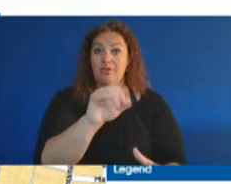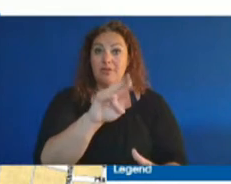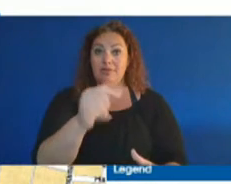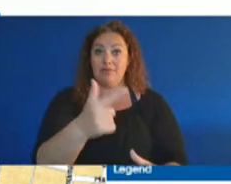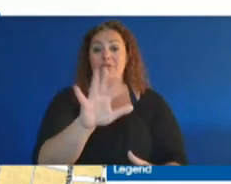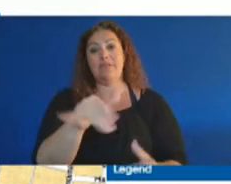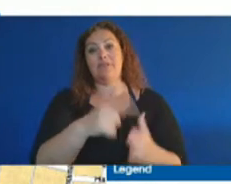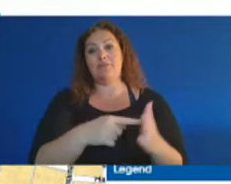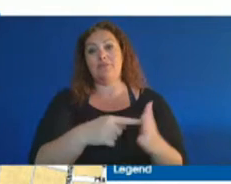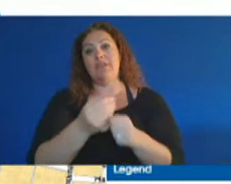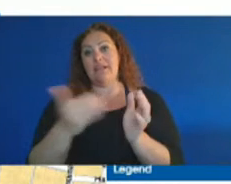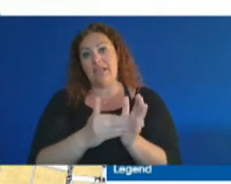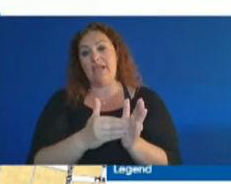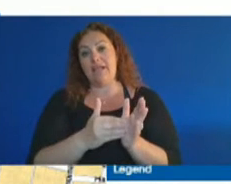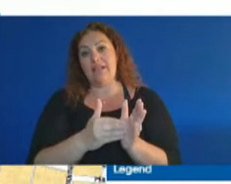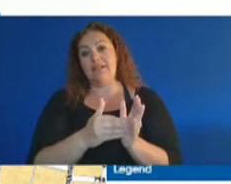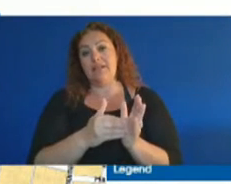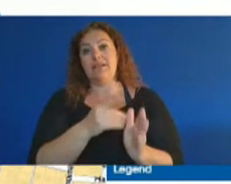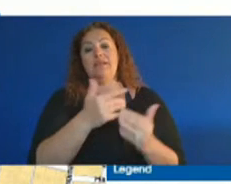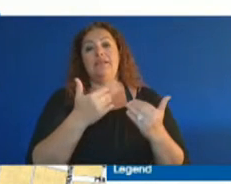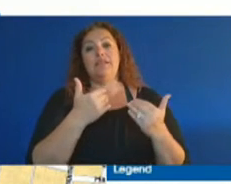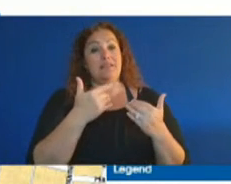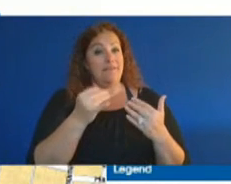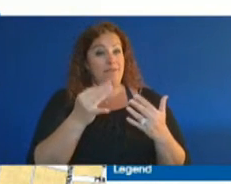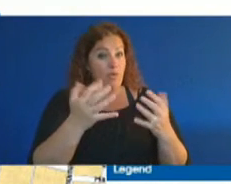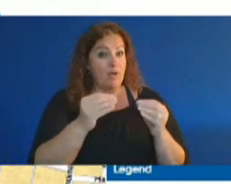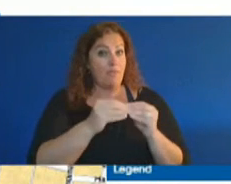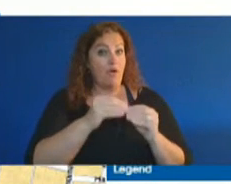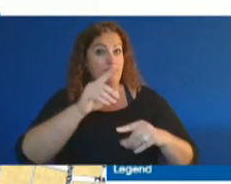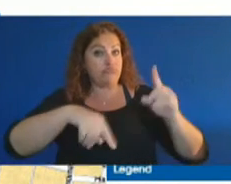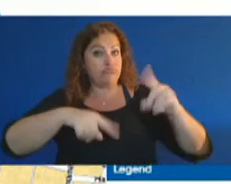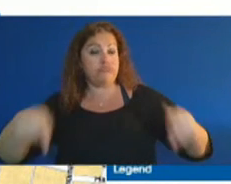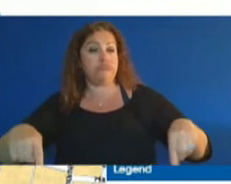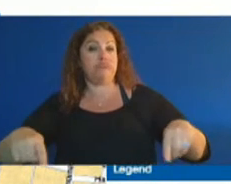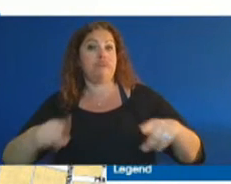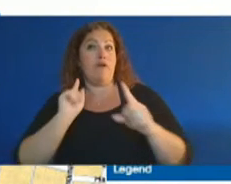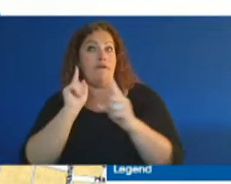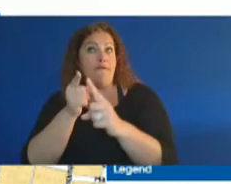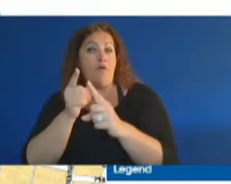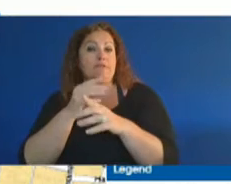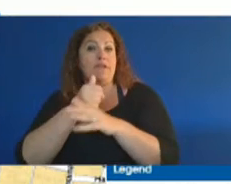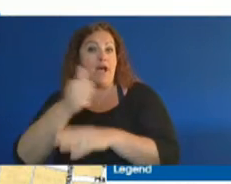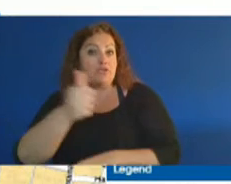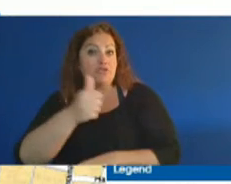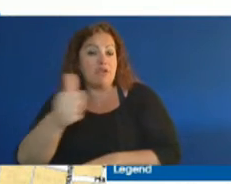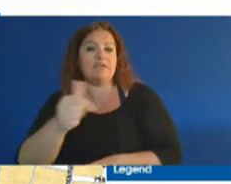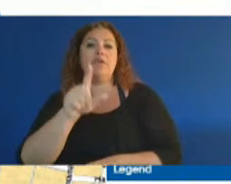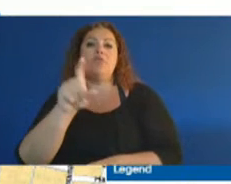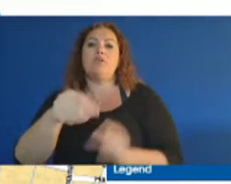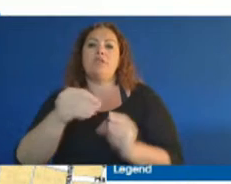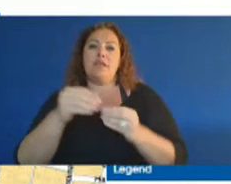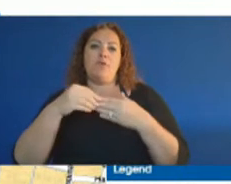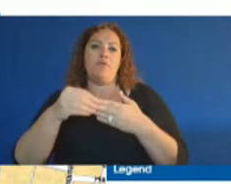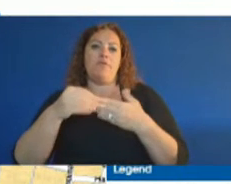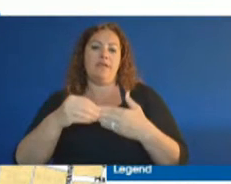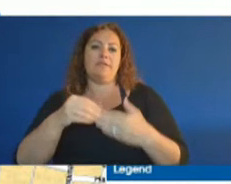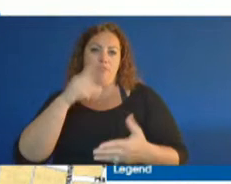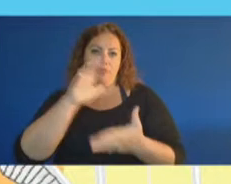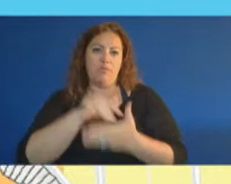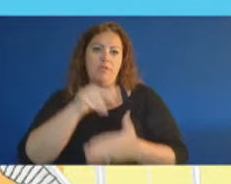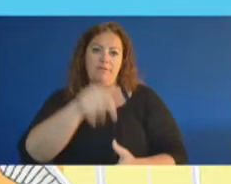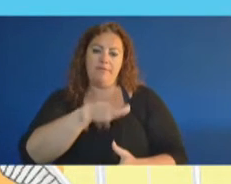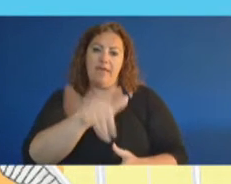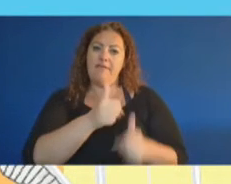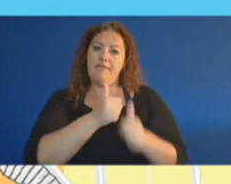again uh to have more Dynamic Transit oriented development we need greater flexibility and we believe that's consistent here's the 240